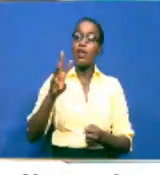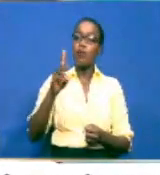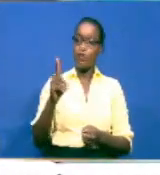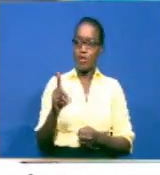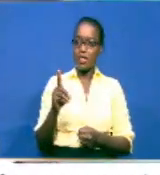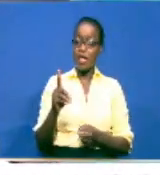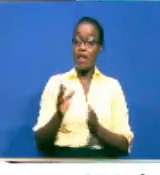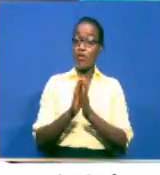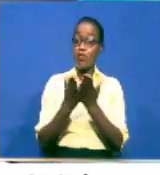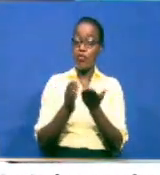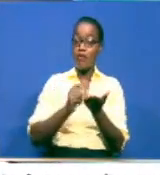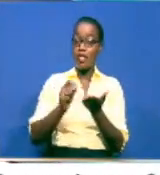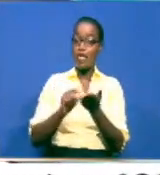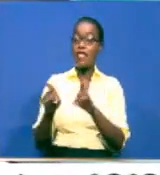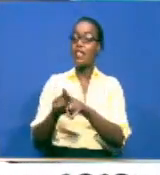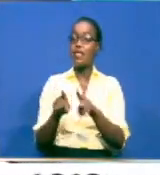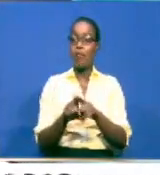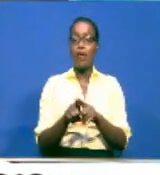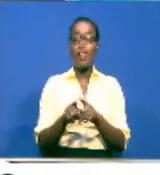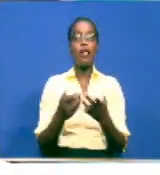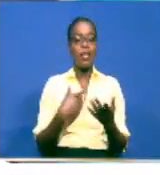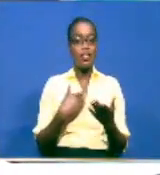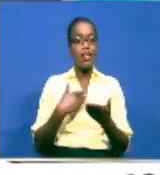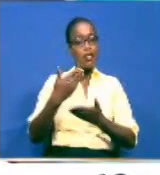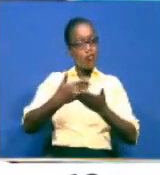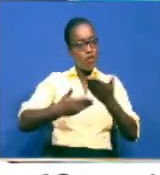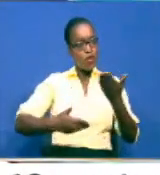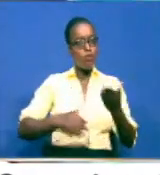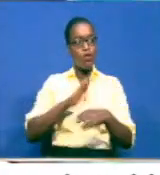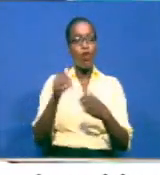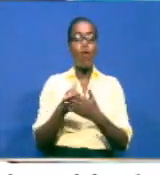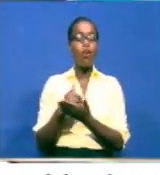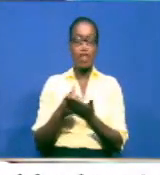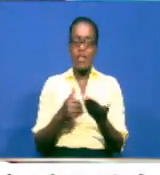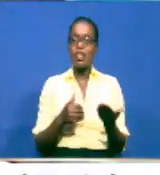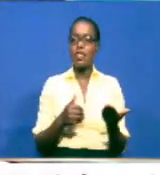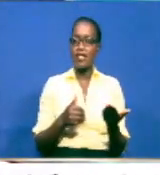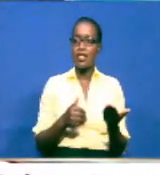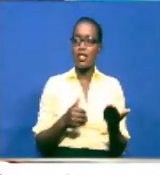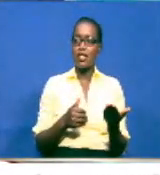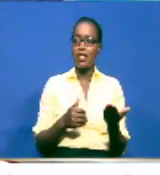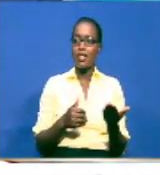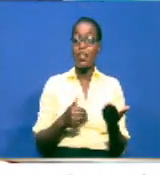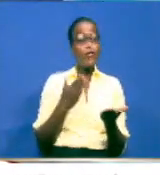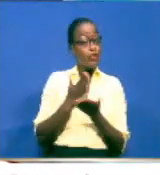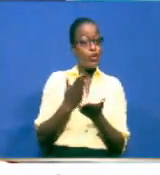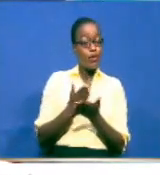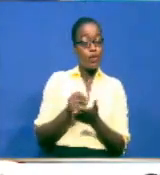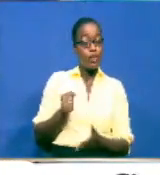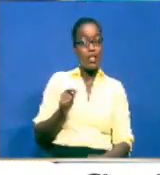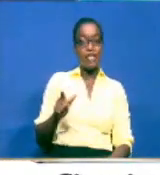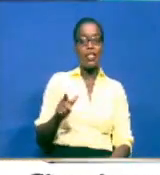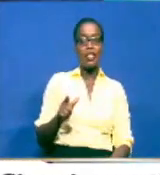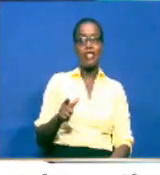books on the same and even has a documentary to document all this. And wait for it, she is a